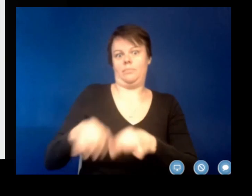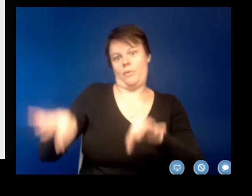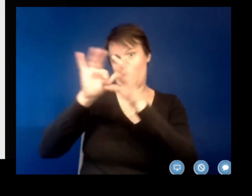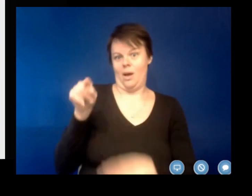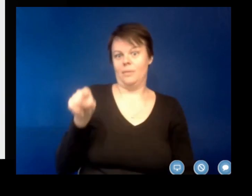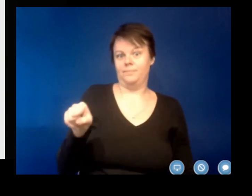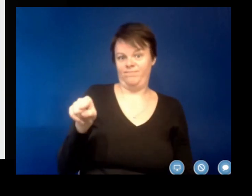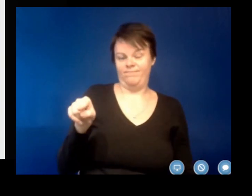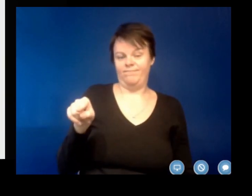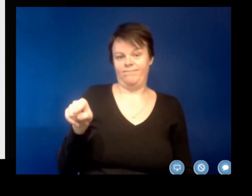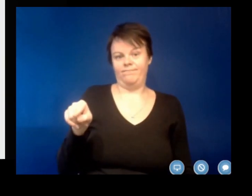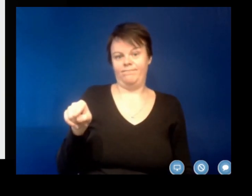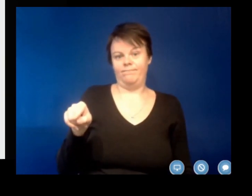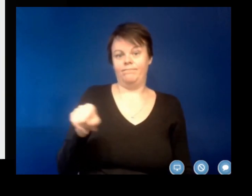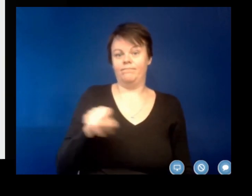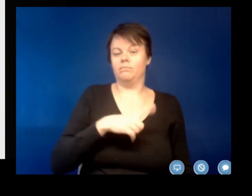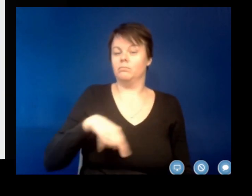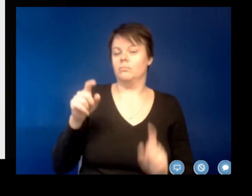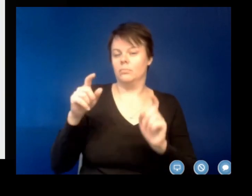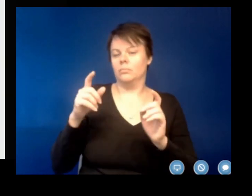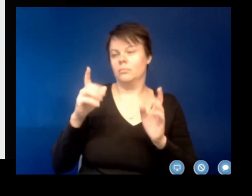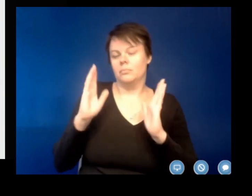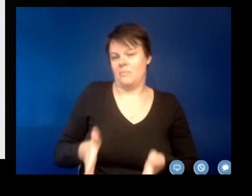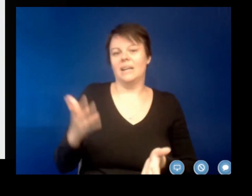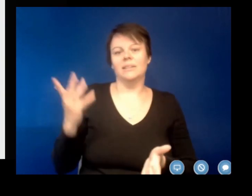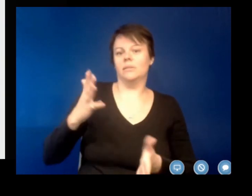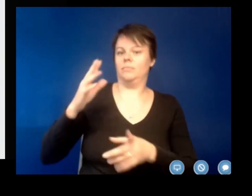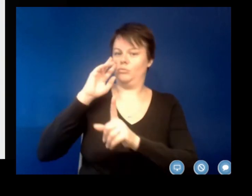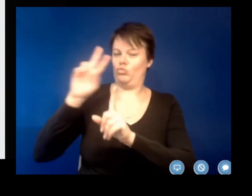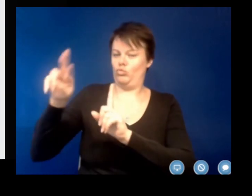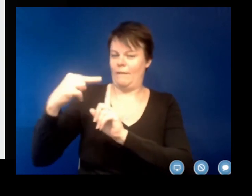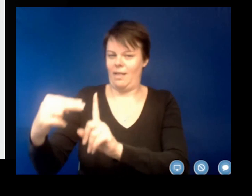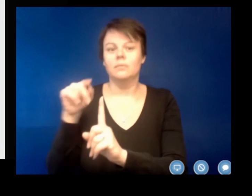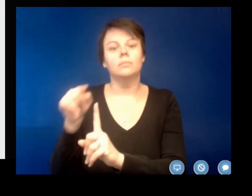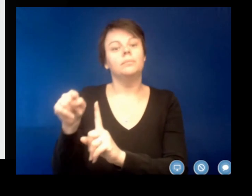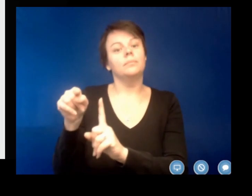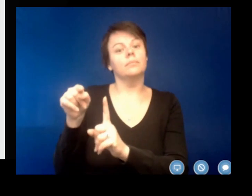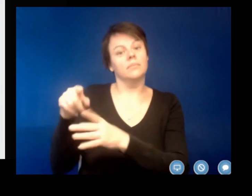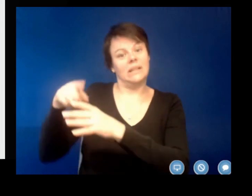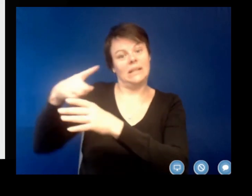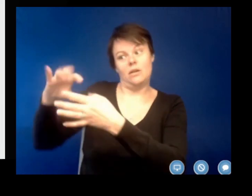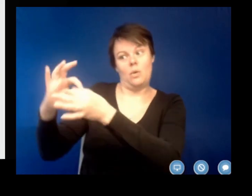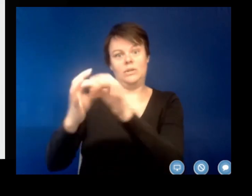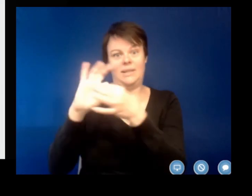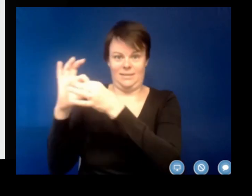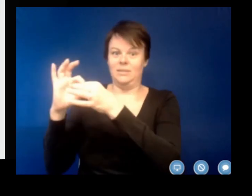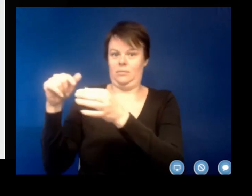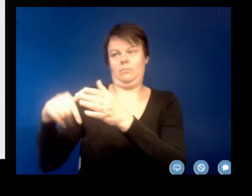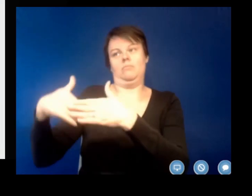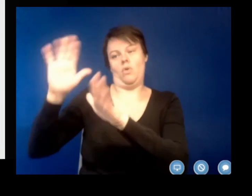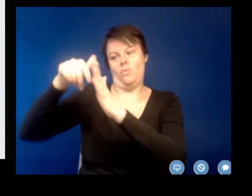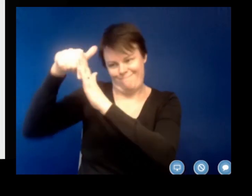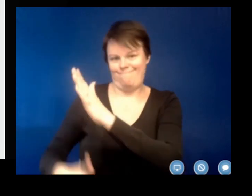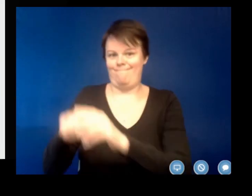to knowledge, understanding, and reflection? Second aspect, we need to reflect deeper on